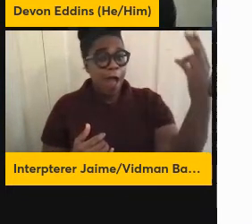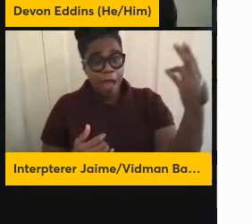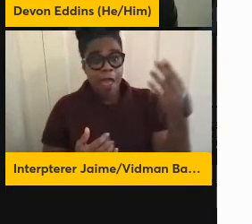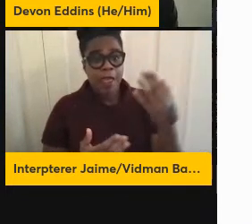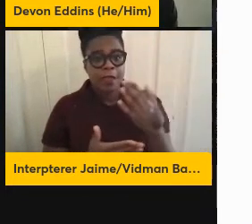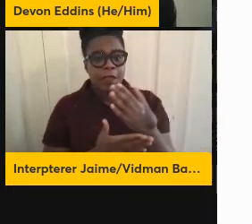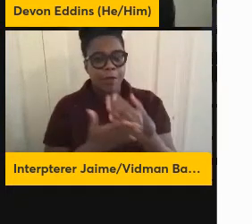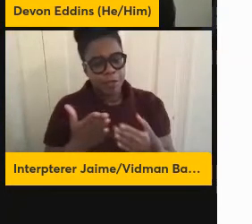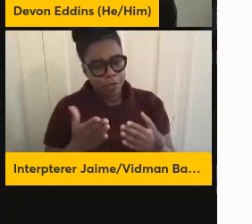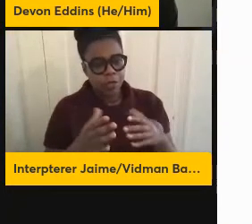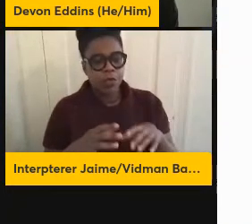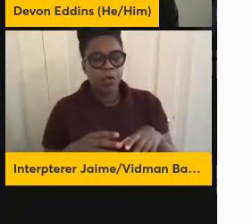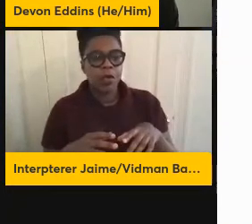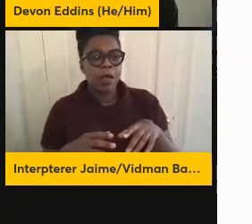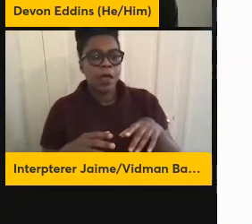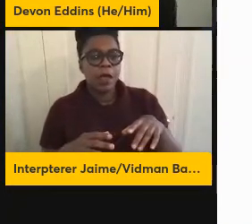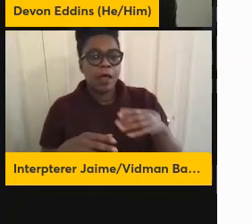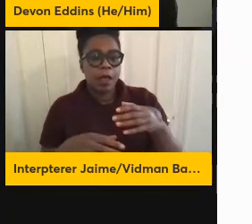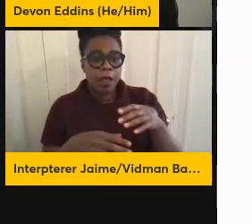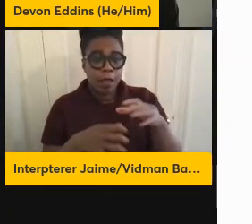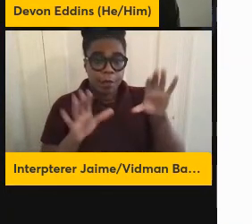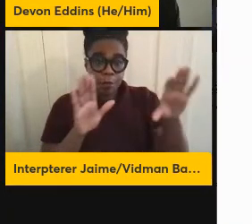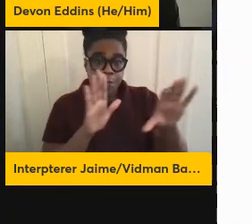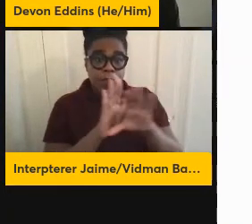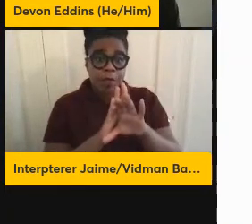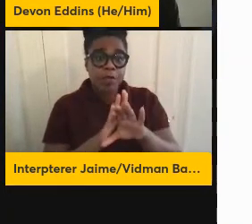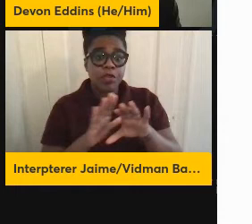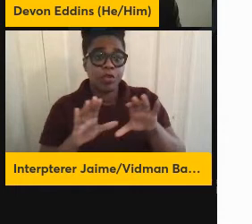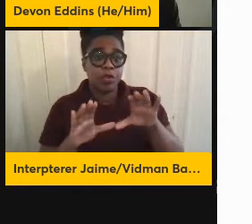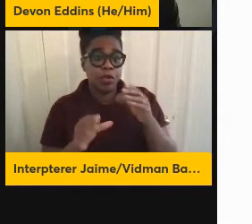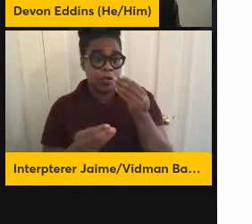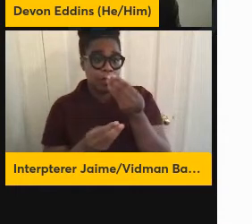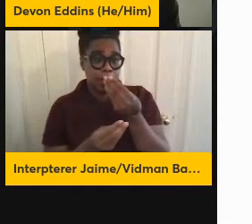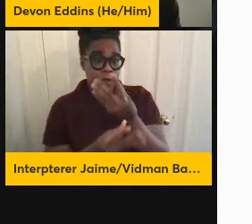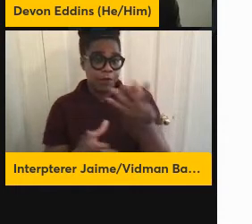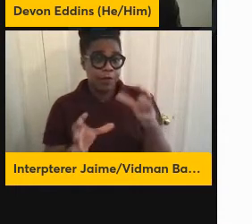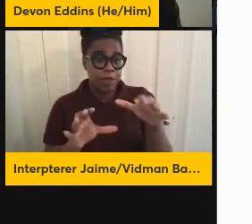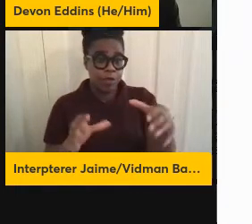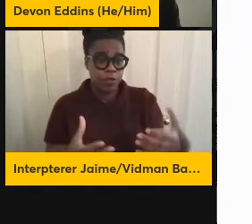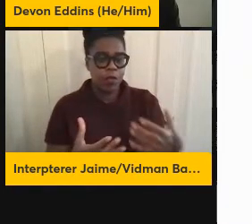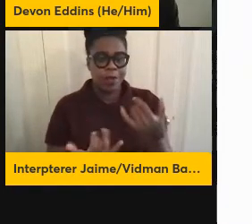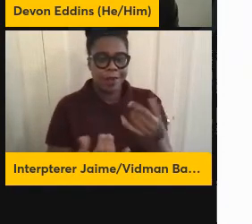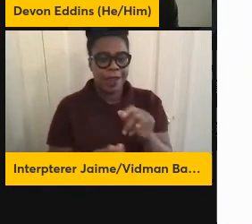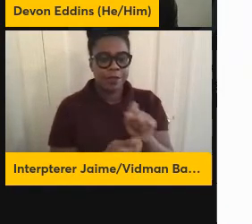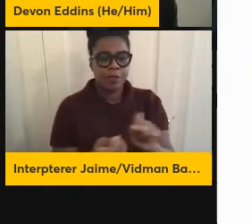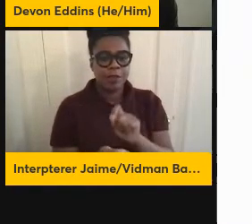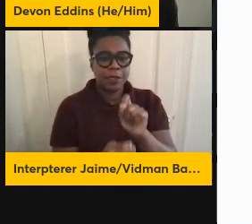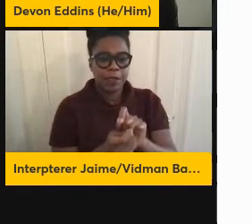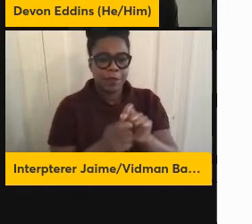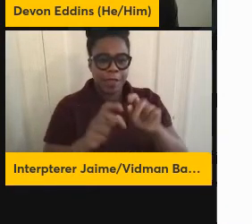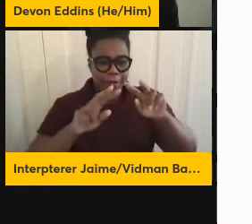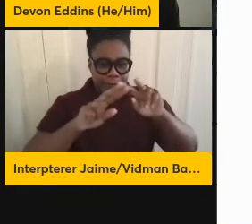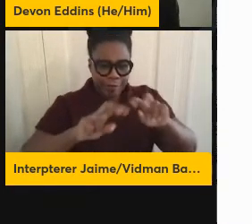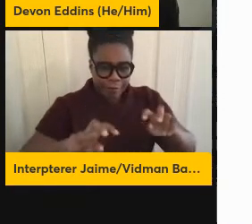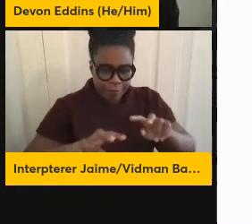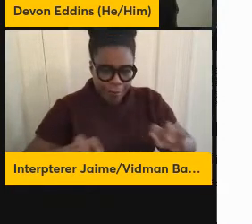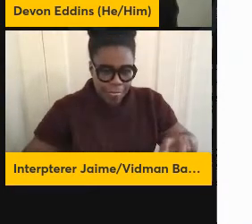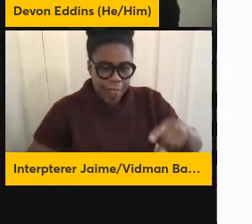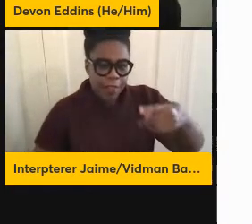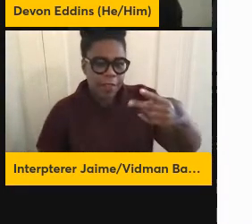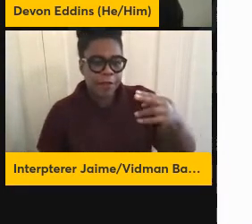cytometry data set, we were able to now really specifically interrogate more the phenotype